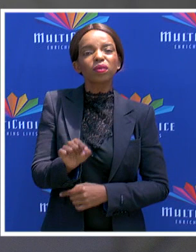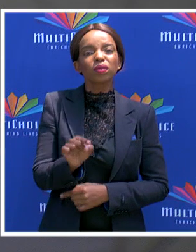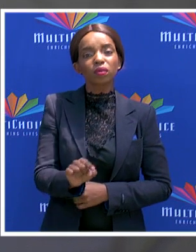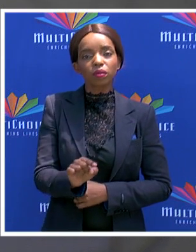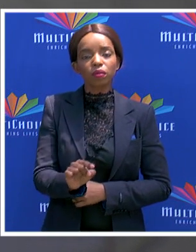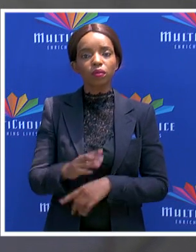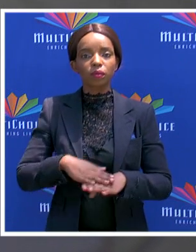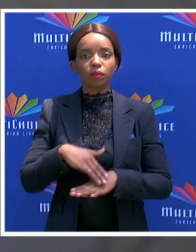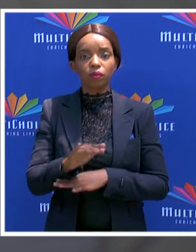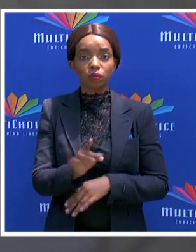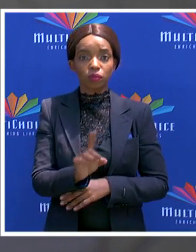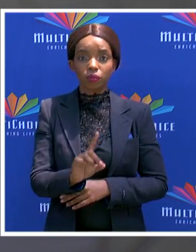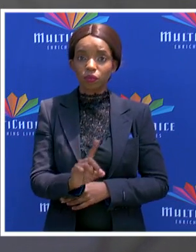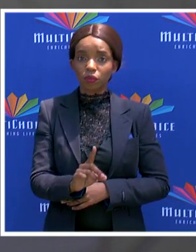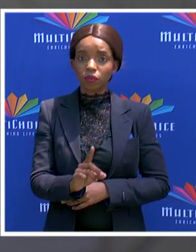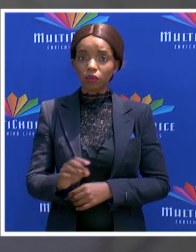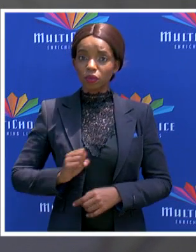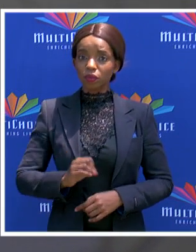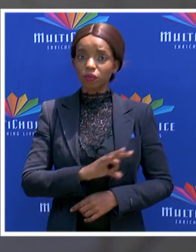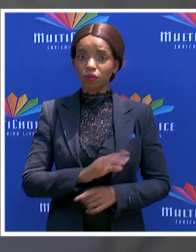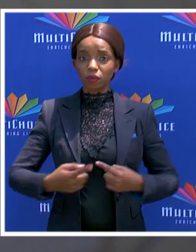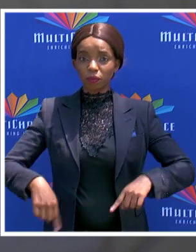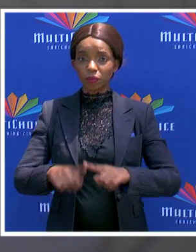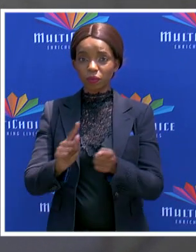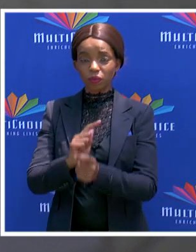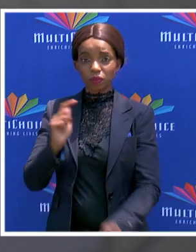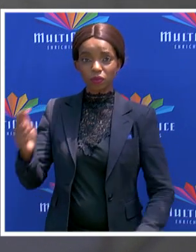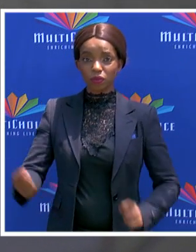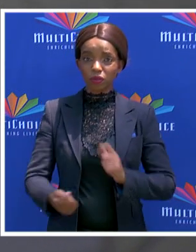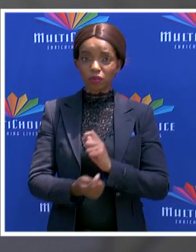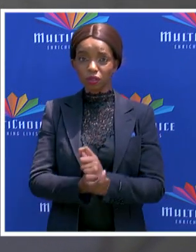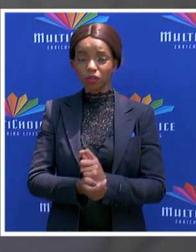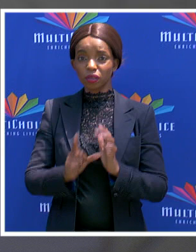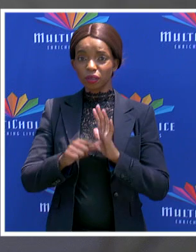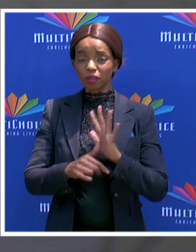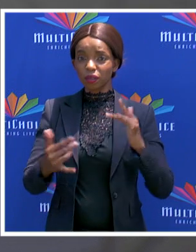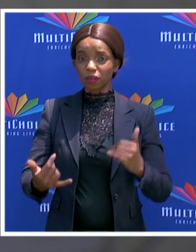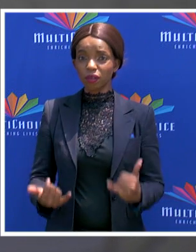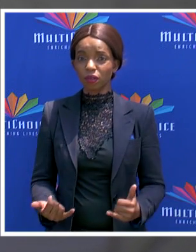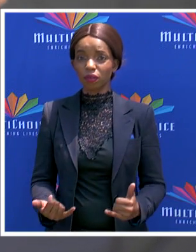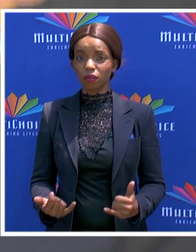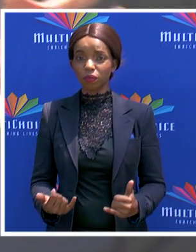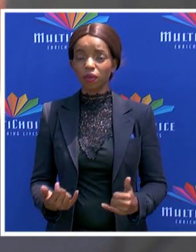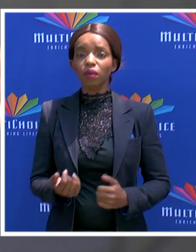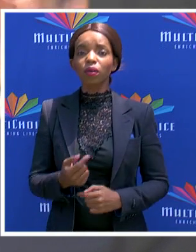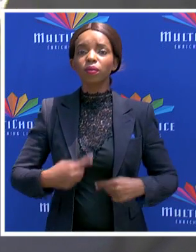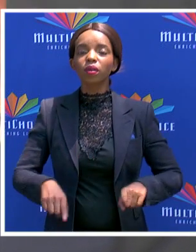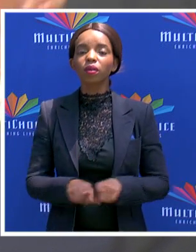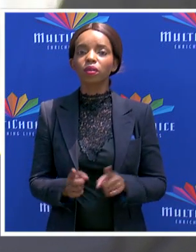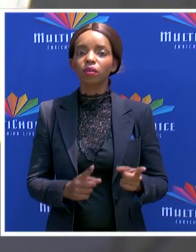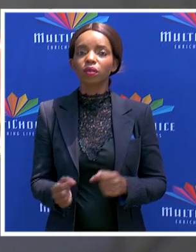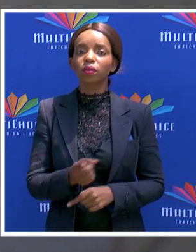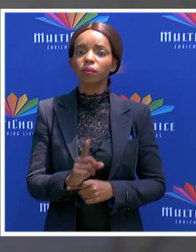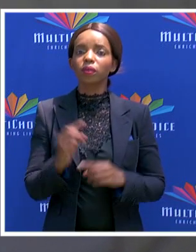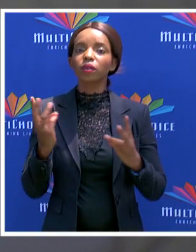on the continent. We change lives, we contribute to lives, we, in our value chain, there are 20,000 people